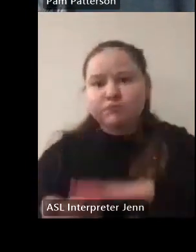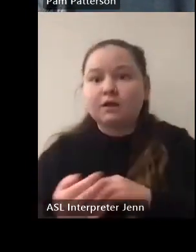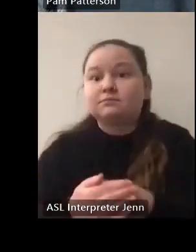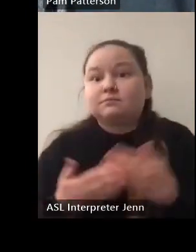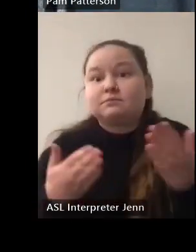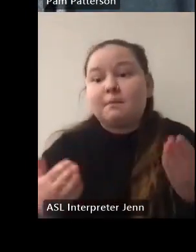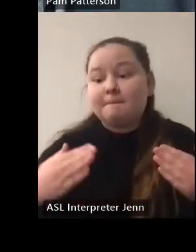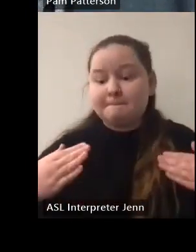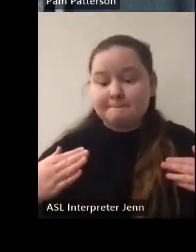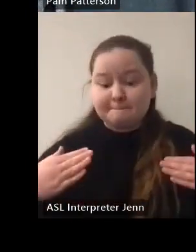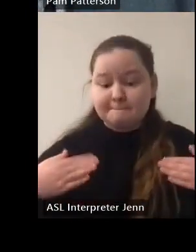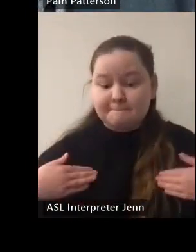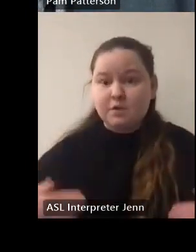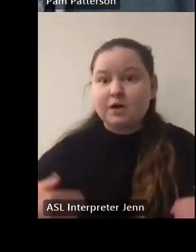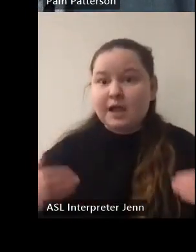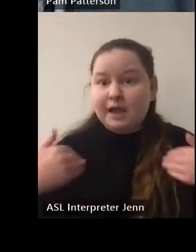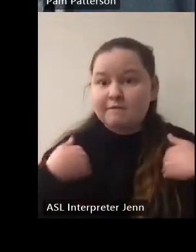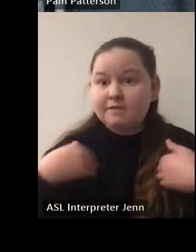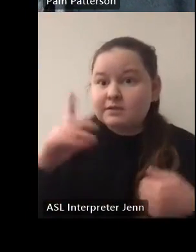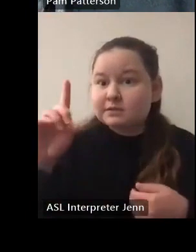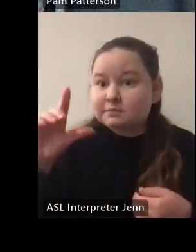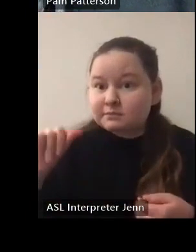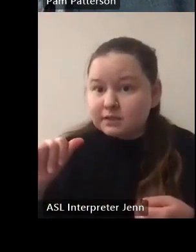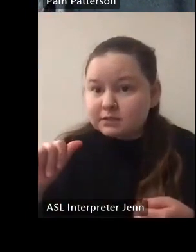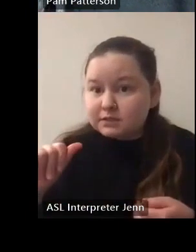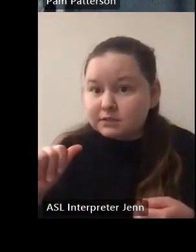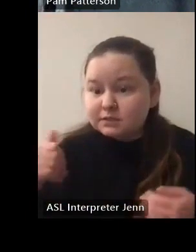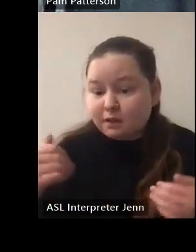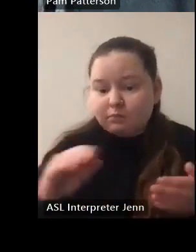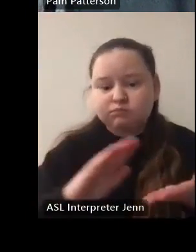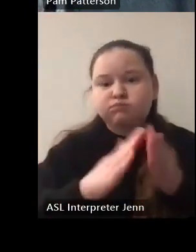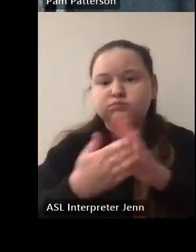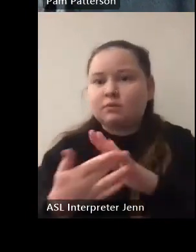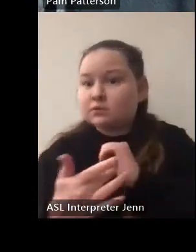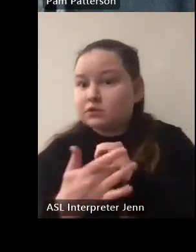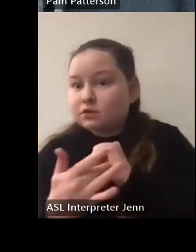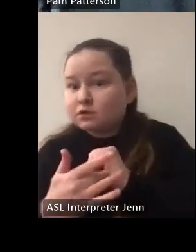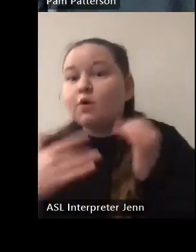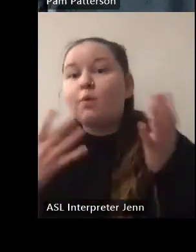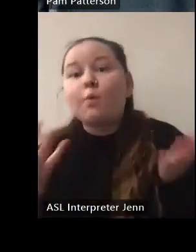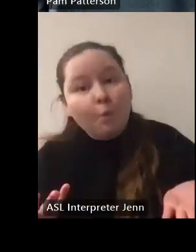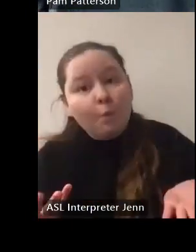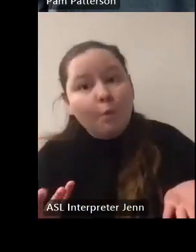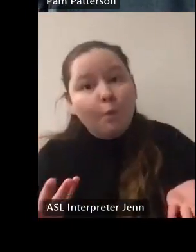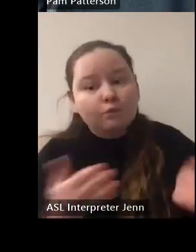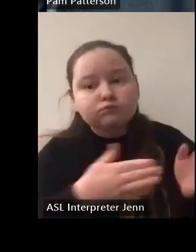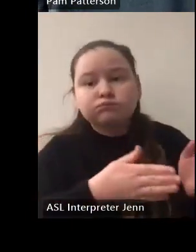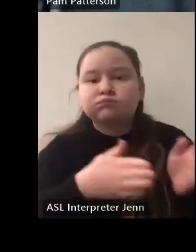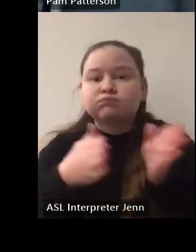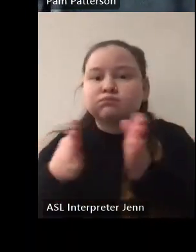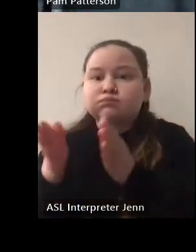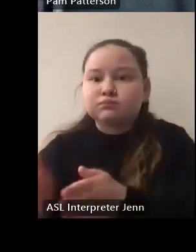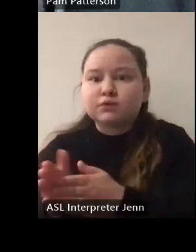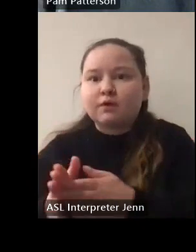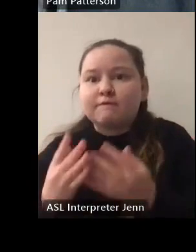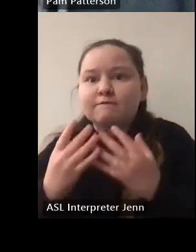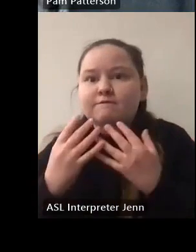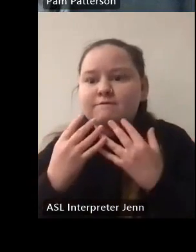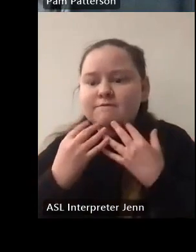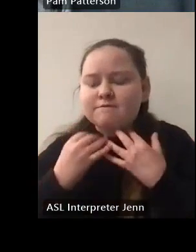disabilities? Or do we explore new fantasies, vulnerabilities, and competencies of that